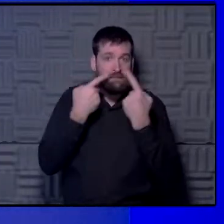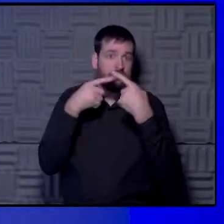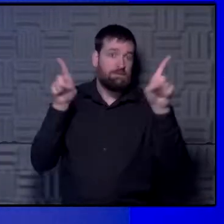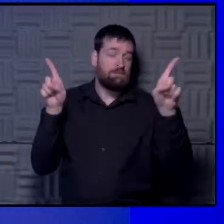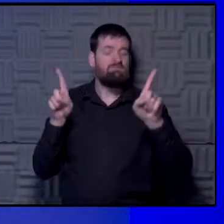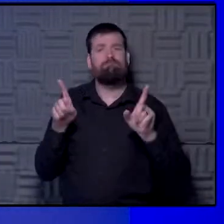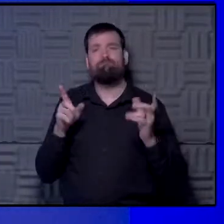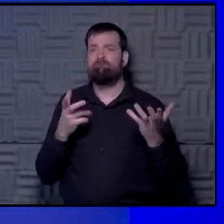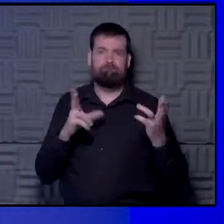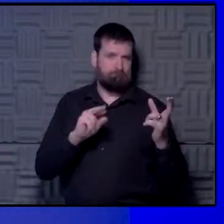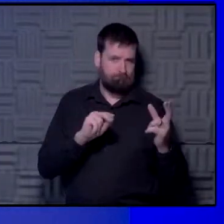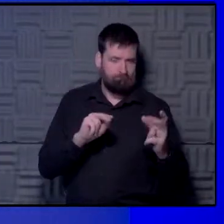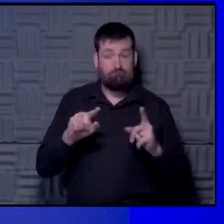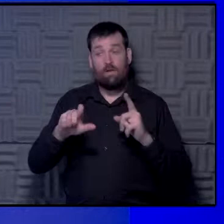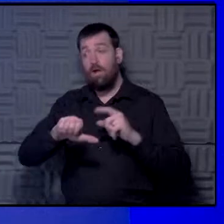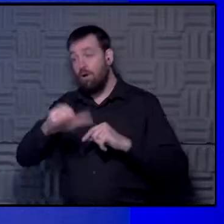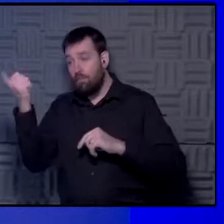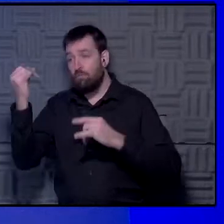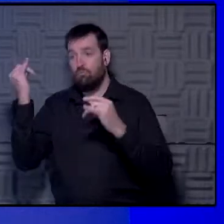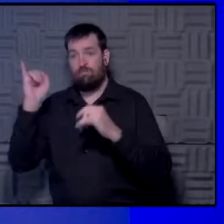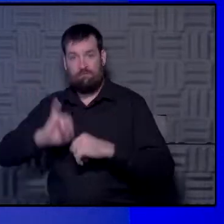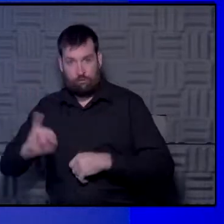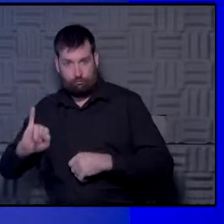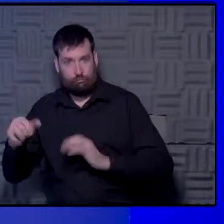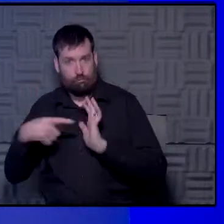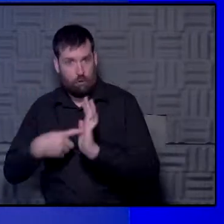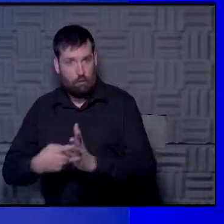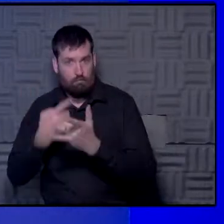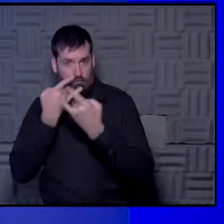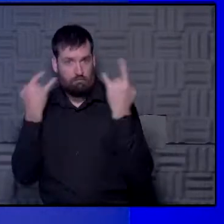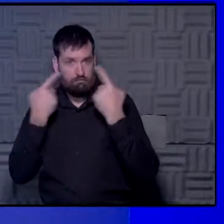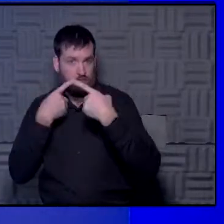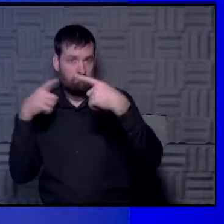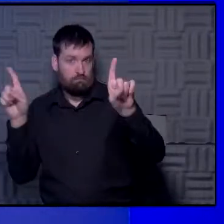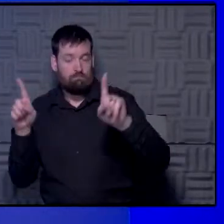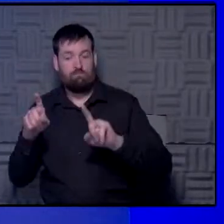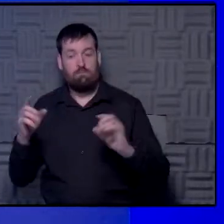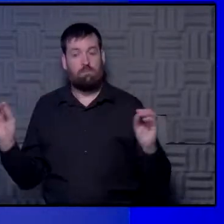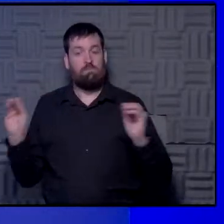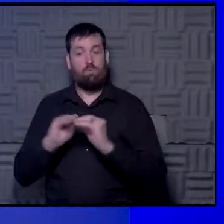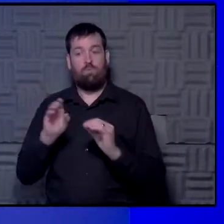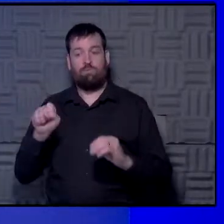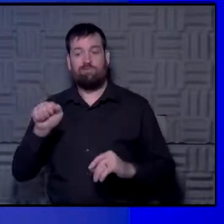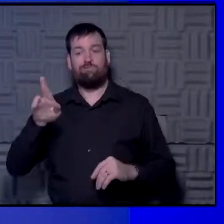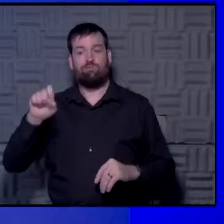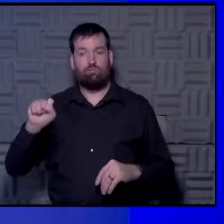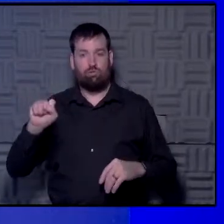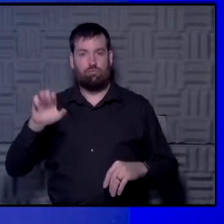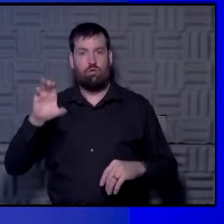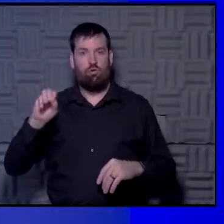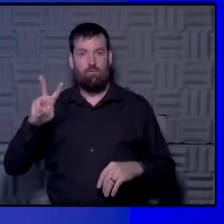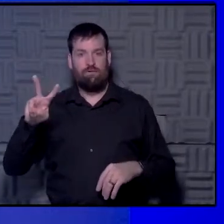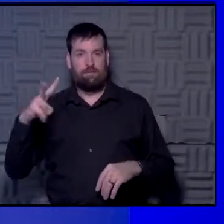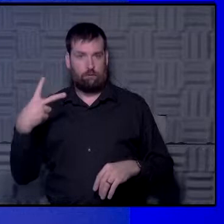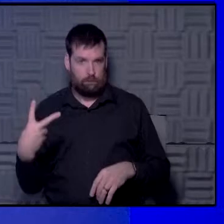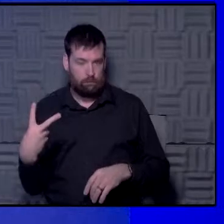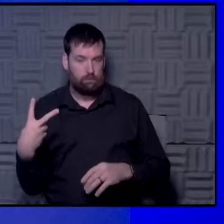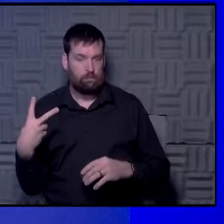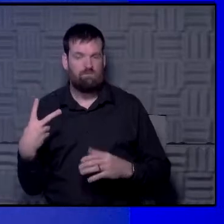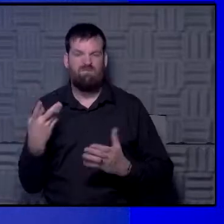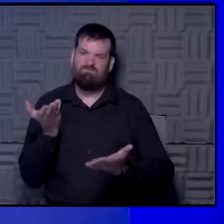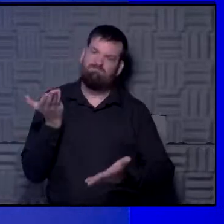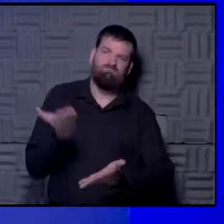other infections to show that masks are helpful. We have more and more SARS-CoV-2 data now, you know,